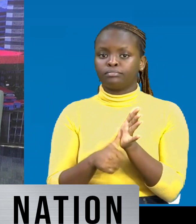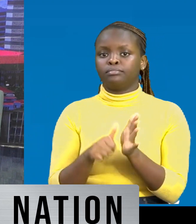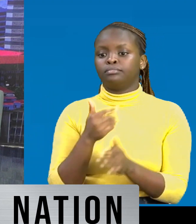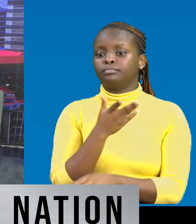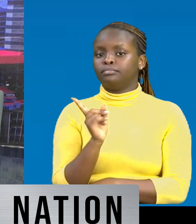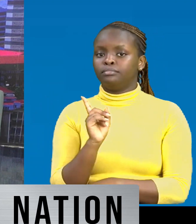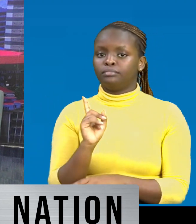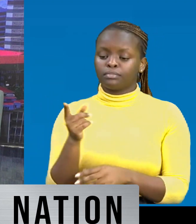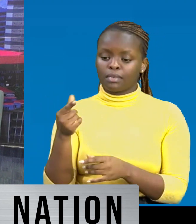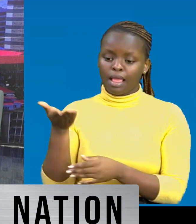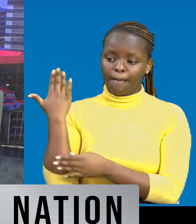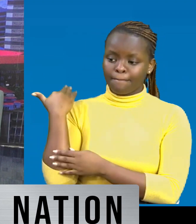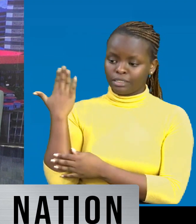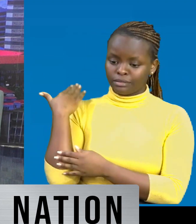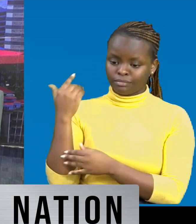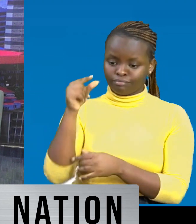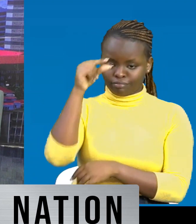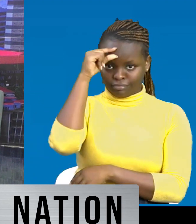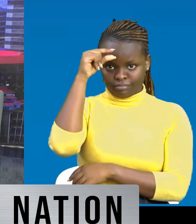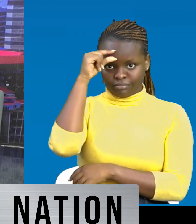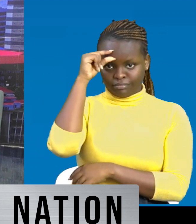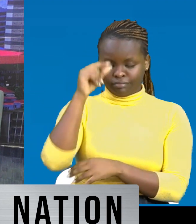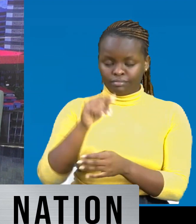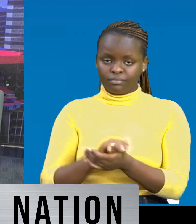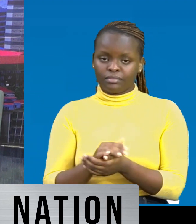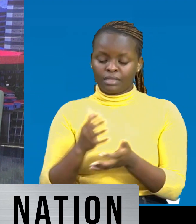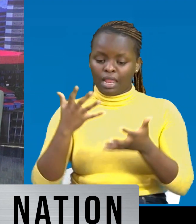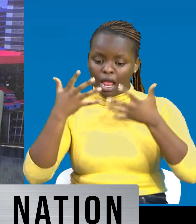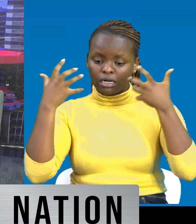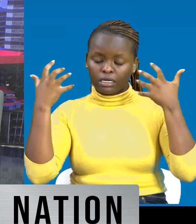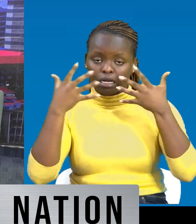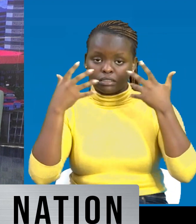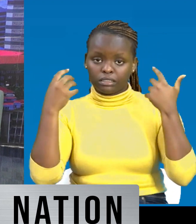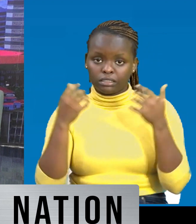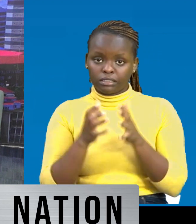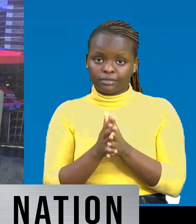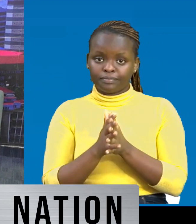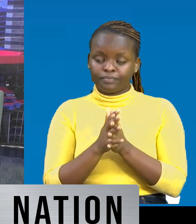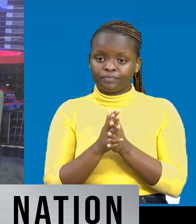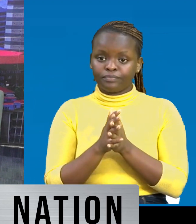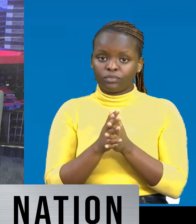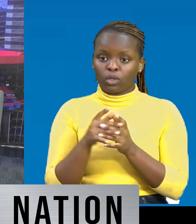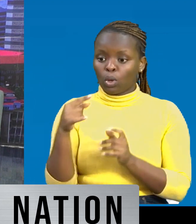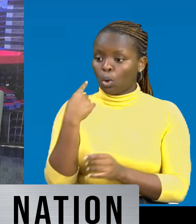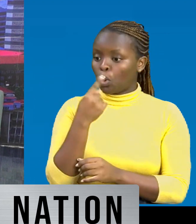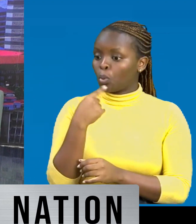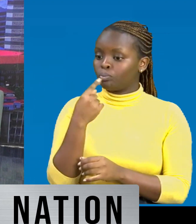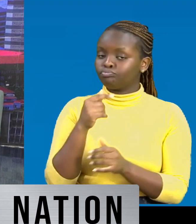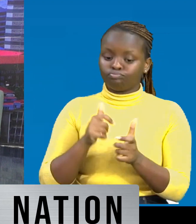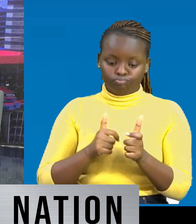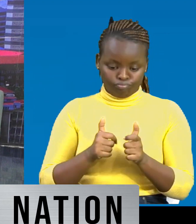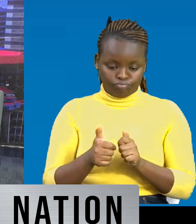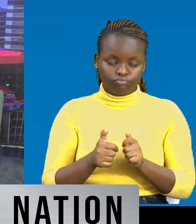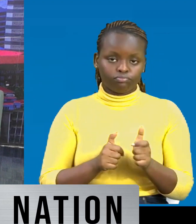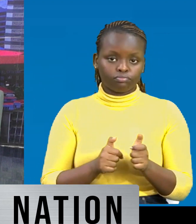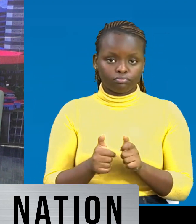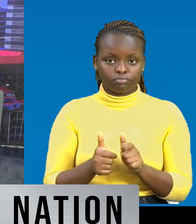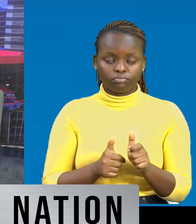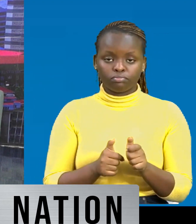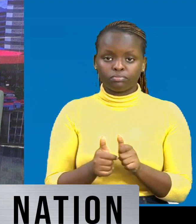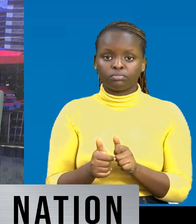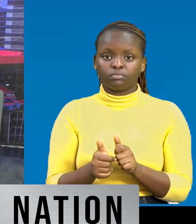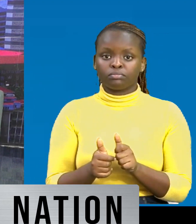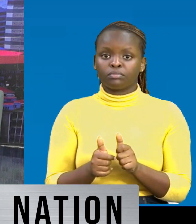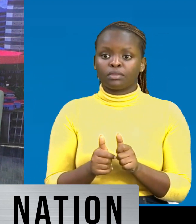previous government, it was the likes of Arati who were in control, courtesy of